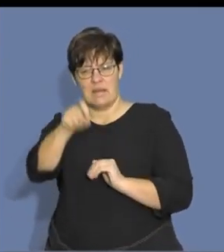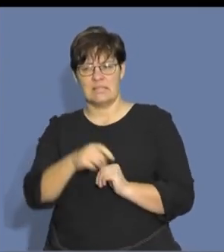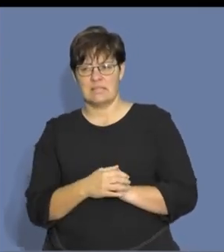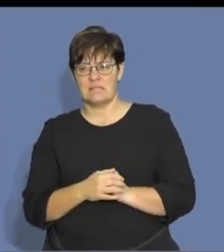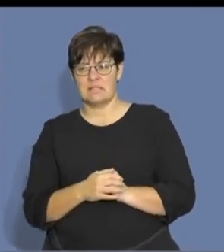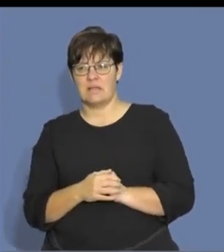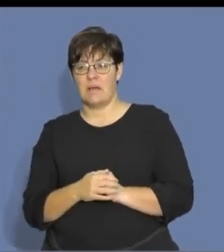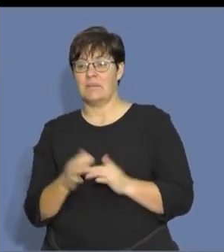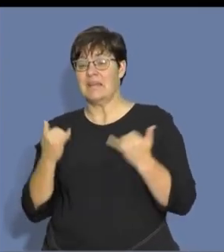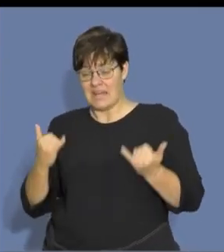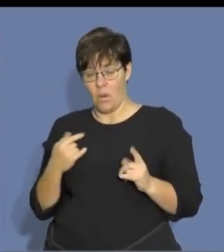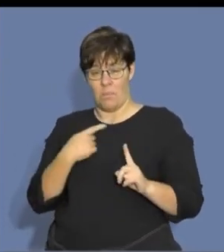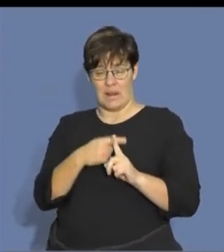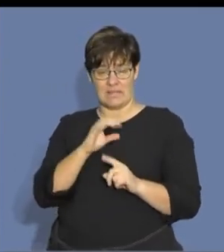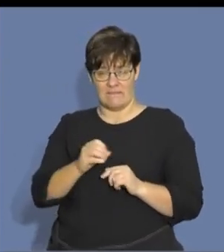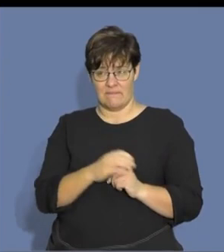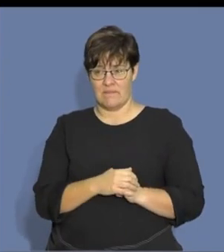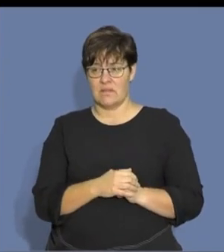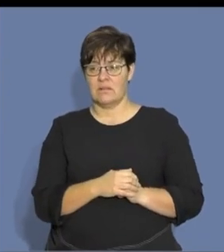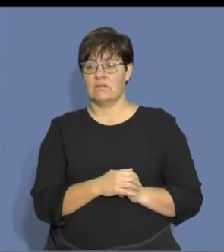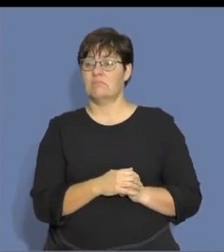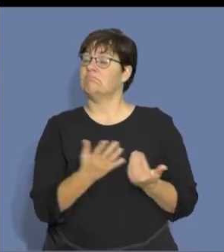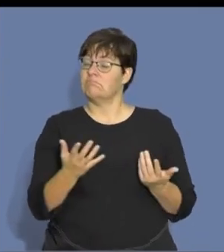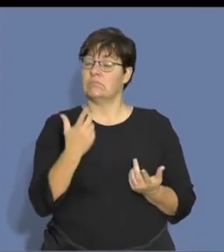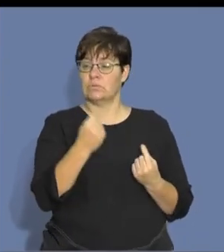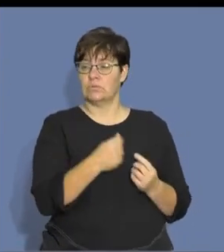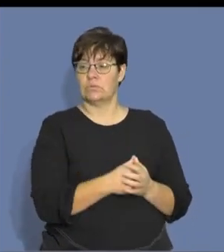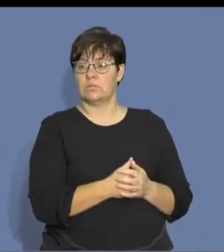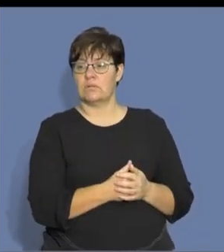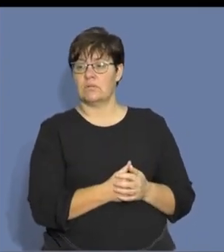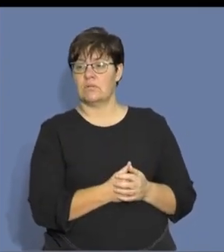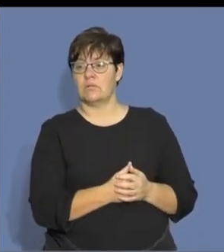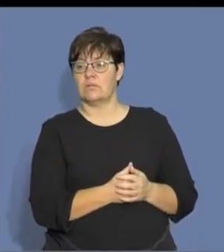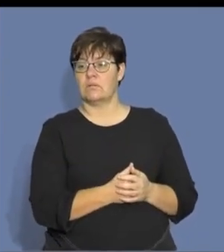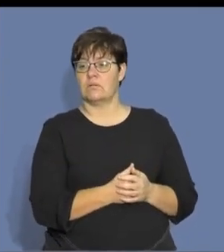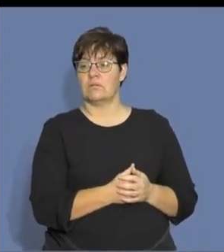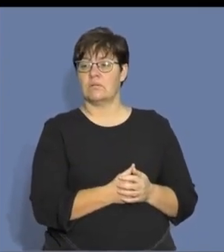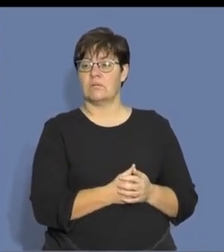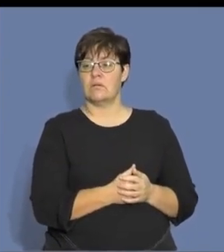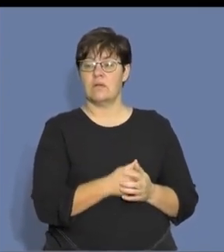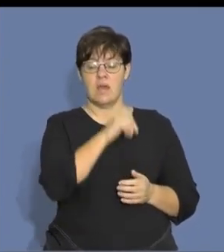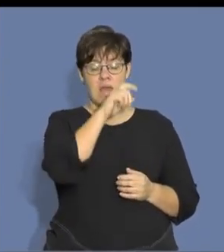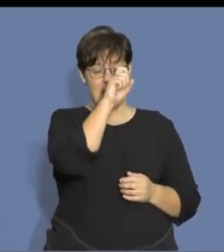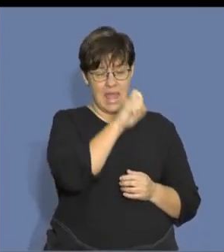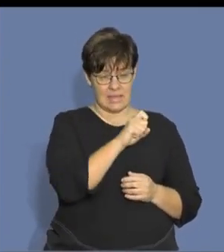but currently it's a plus? And so what I'm going to do is I'm going to go minus 2